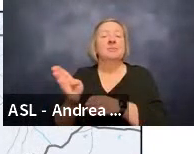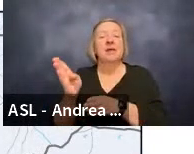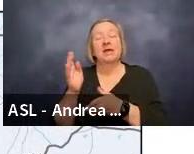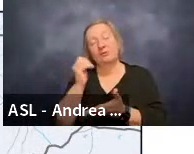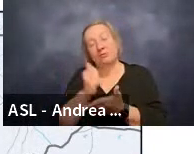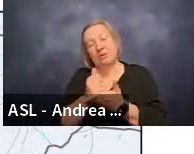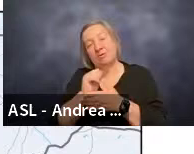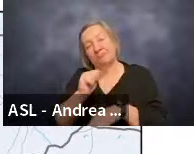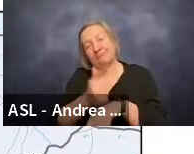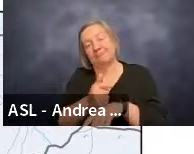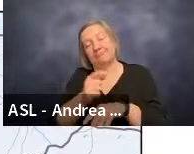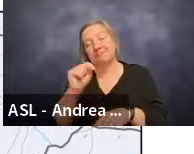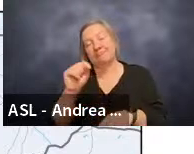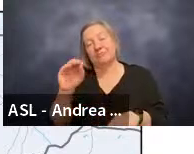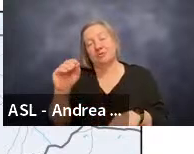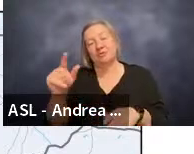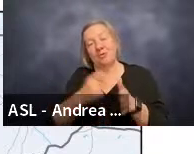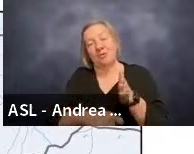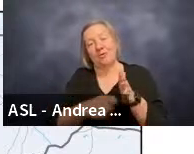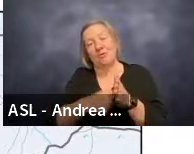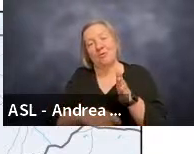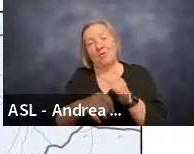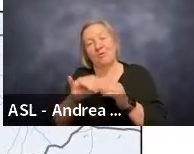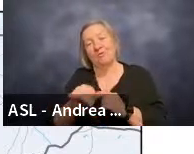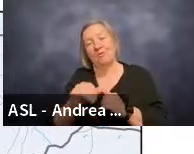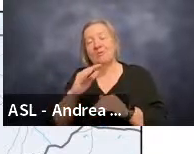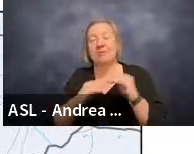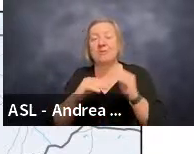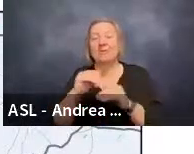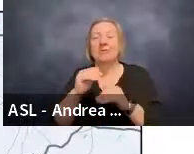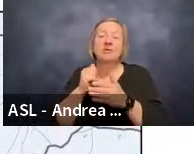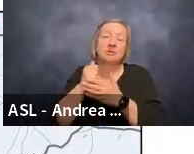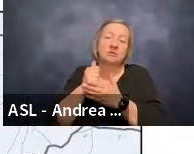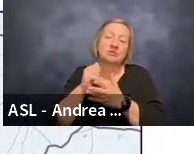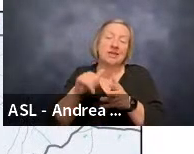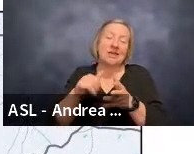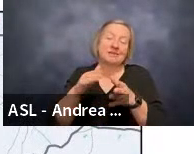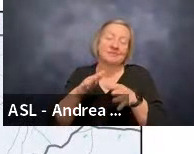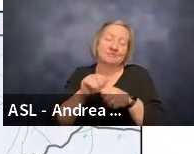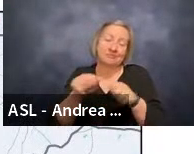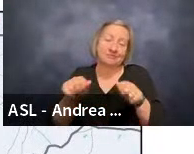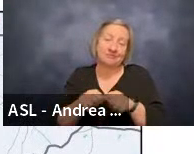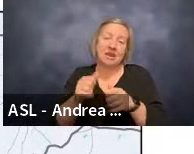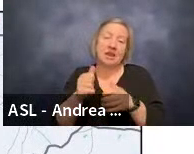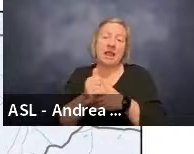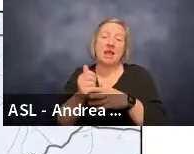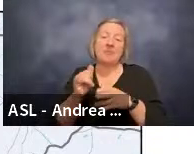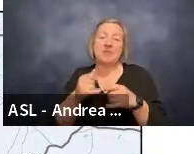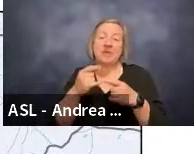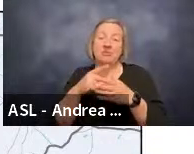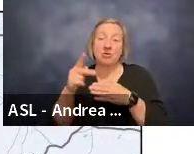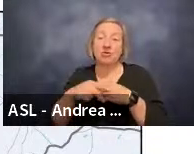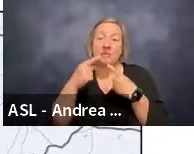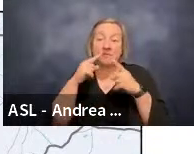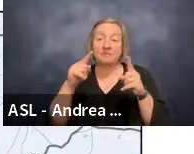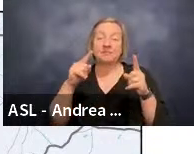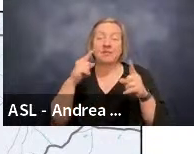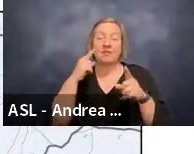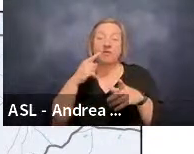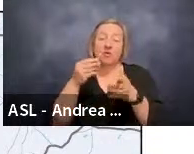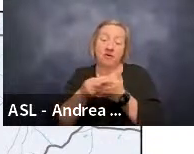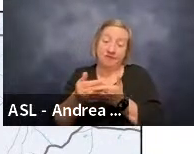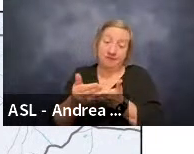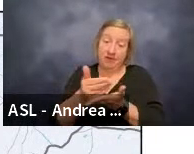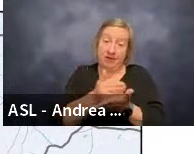implement tolling on this facility to help this program be successful, not only from a funding